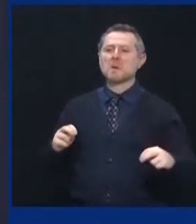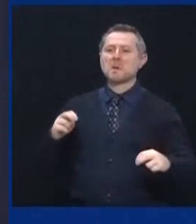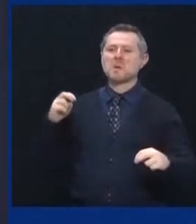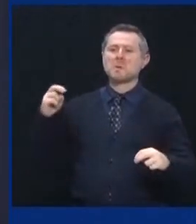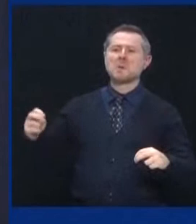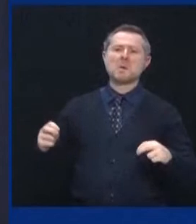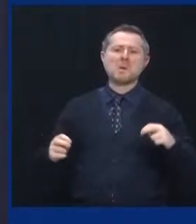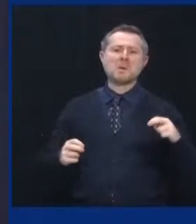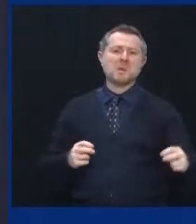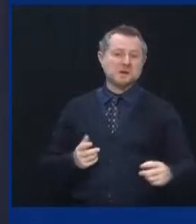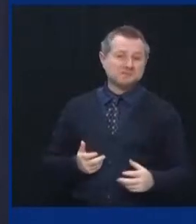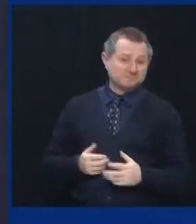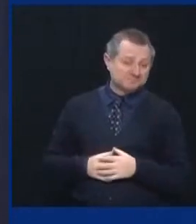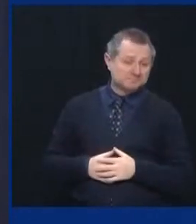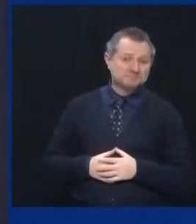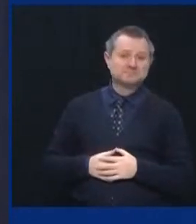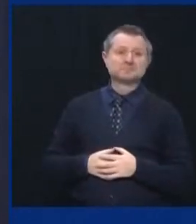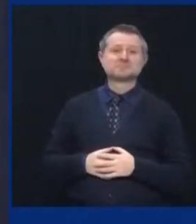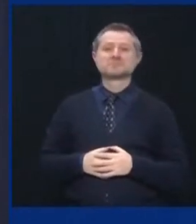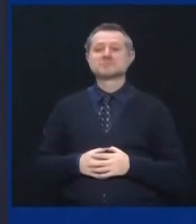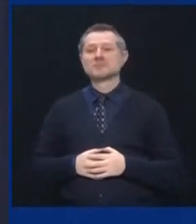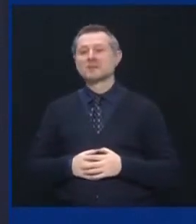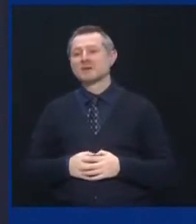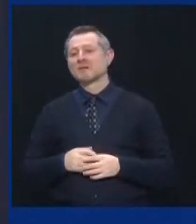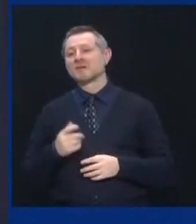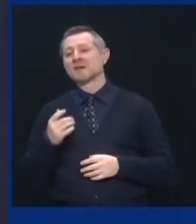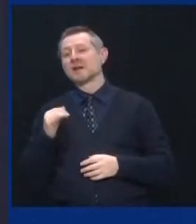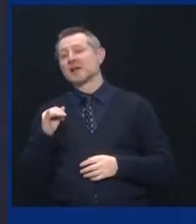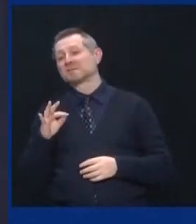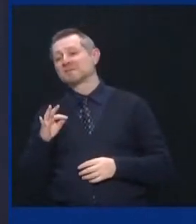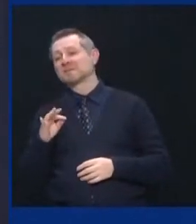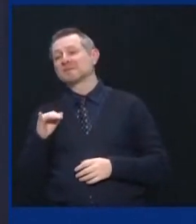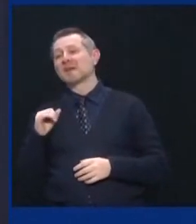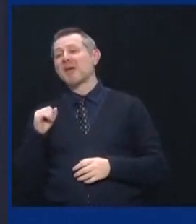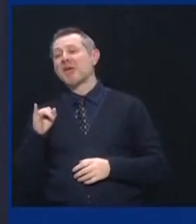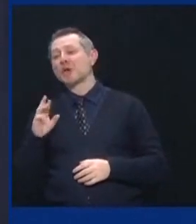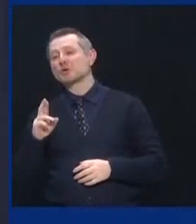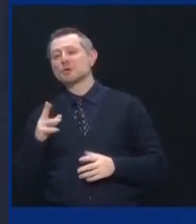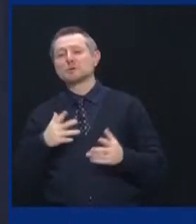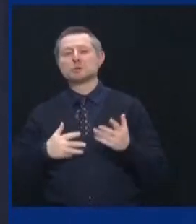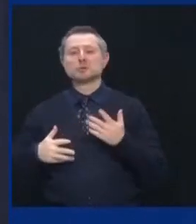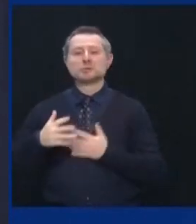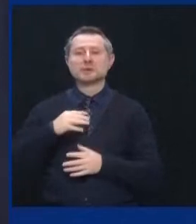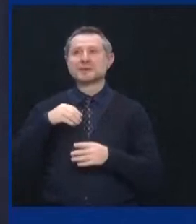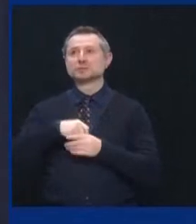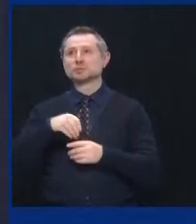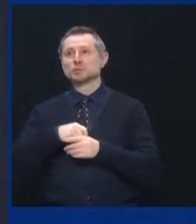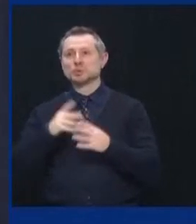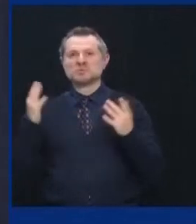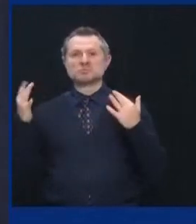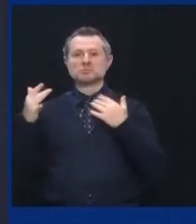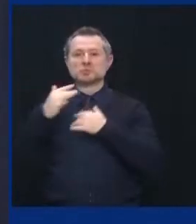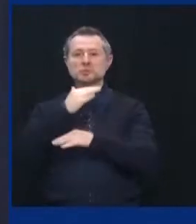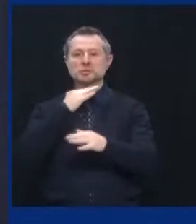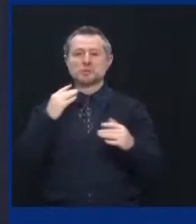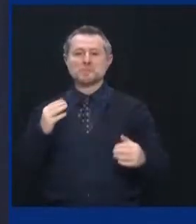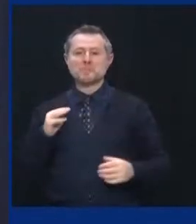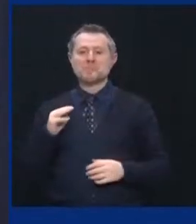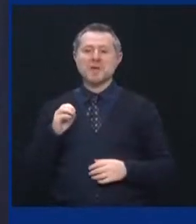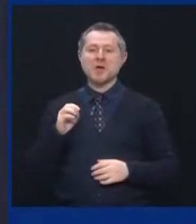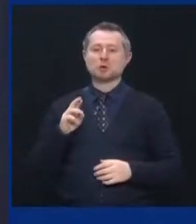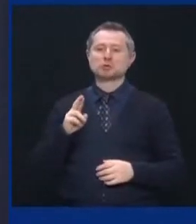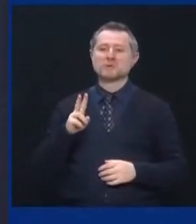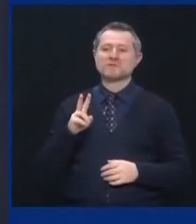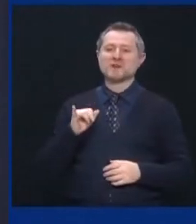capacity. So you get into capacity questions, air circulation questions, over the MERV questions, what's the air